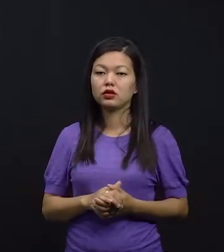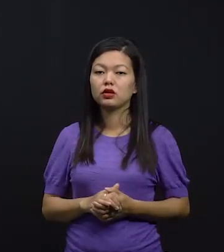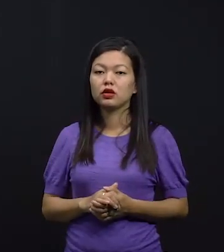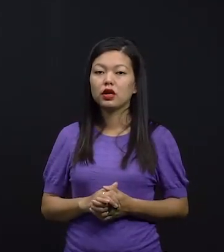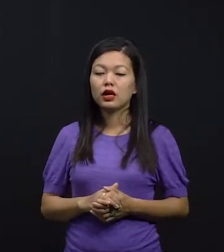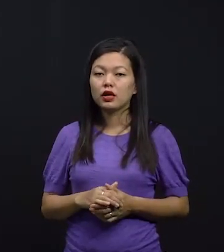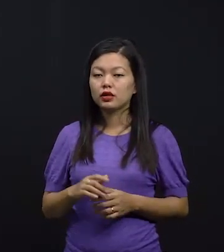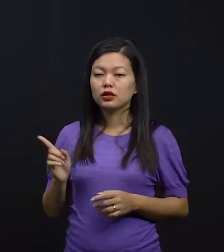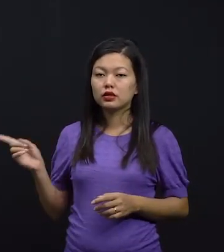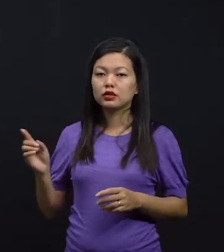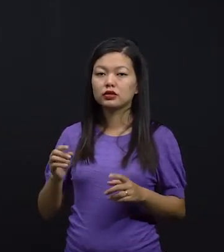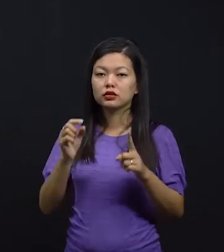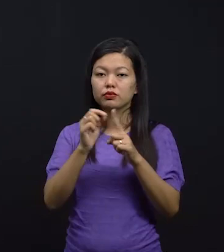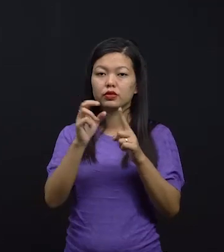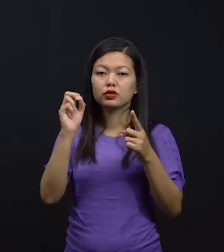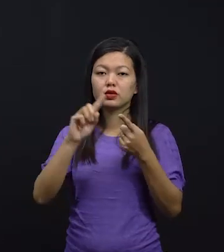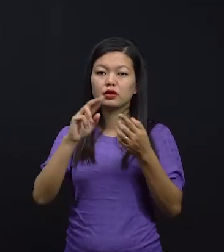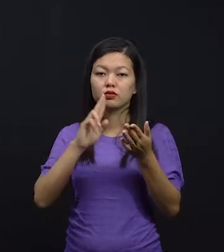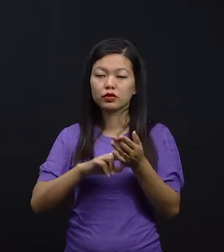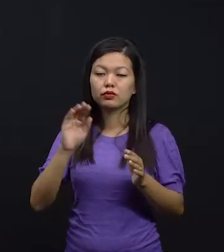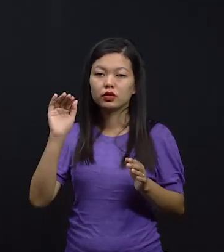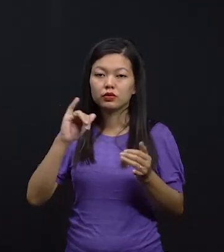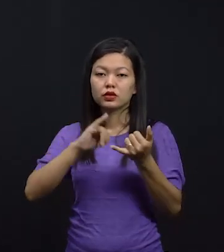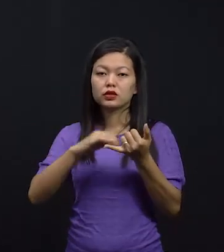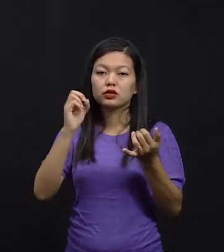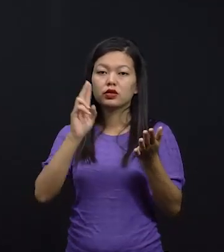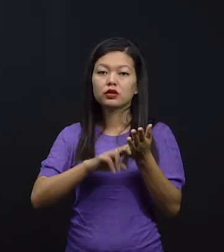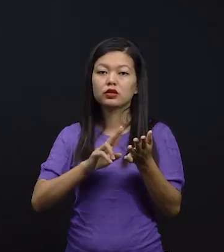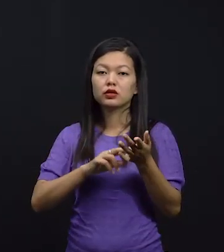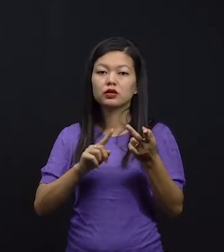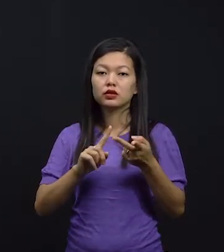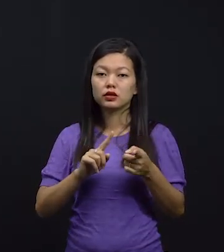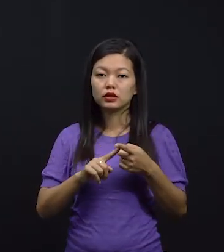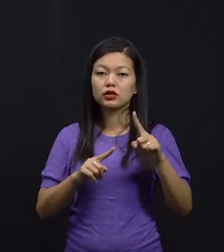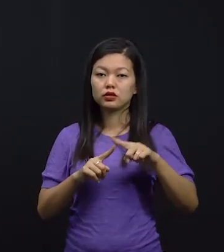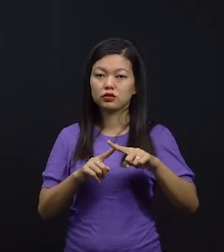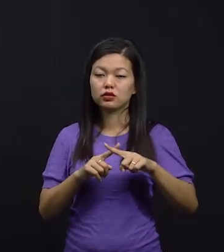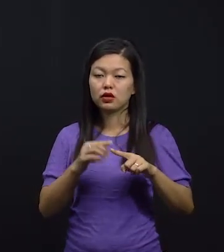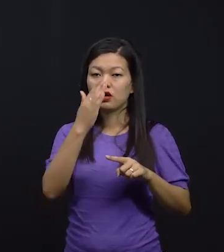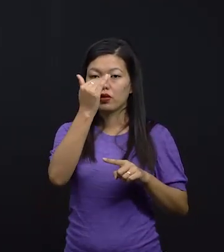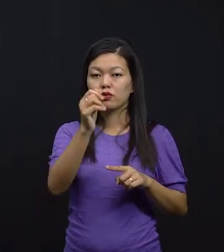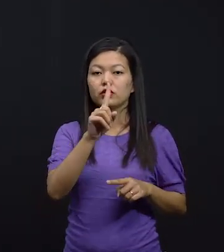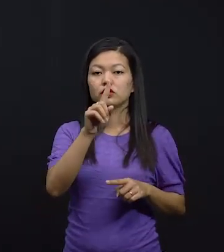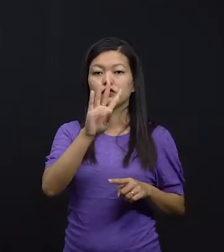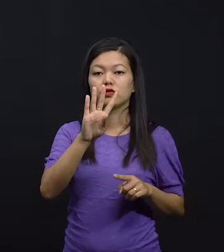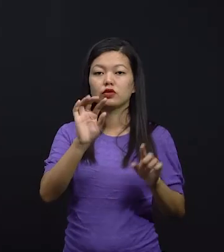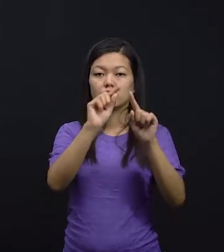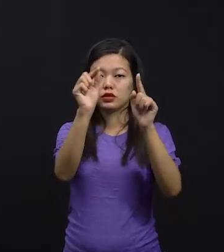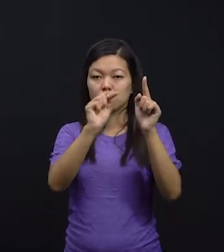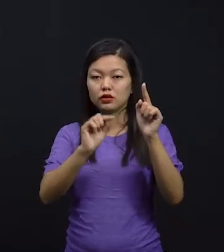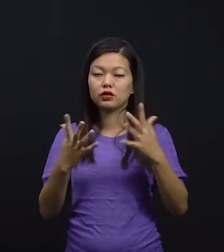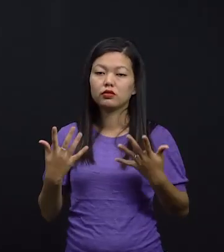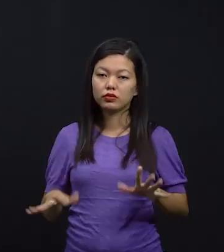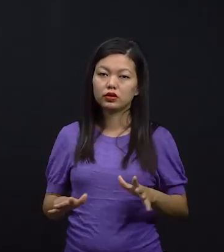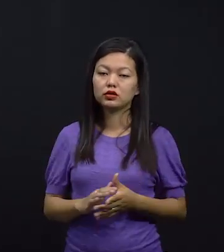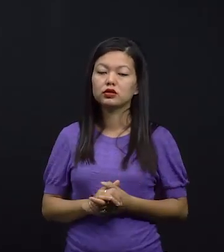octet, and the following 6 lines will be the sestet. And we have discussed about the skills of the bird and how the poet wonders at